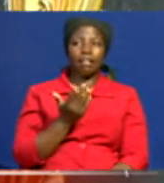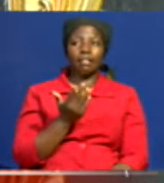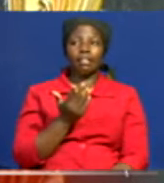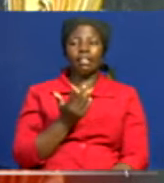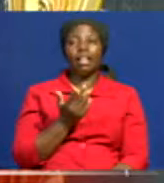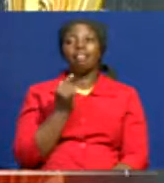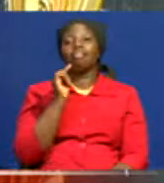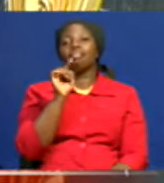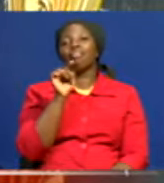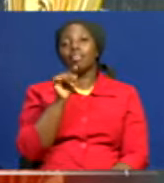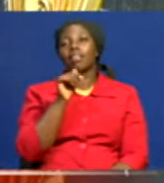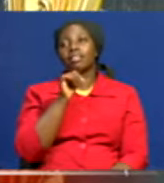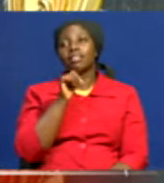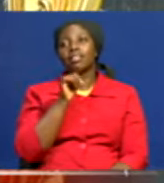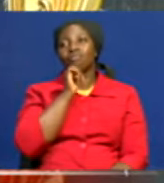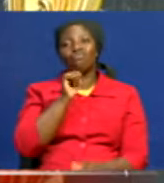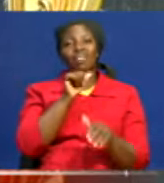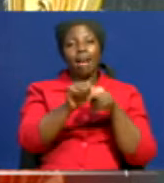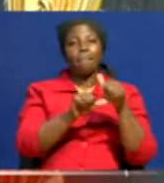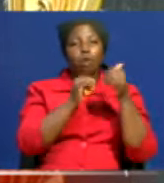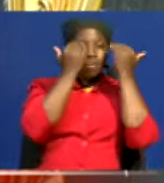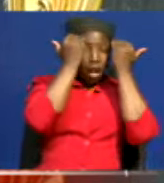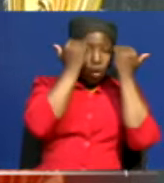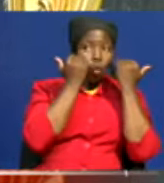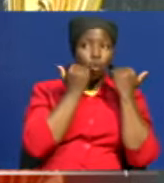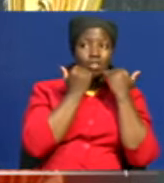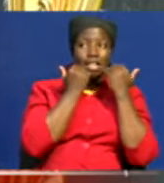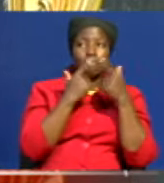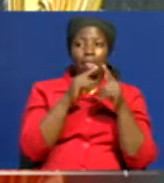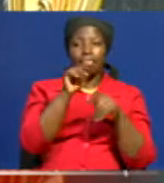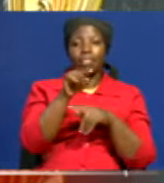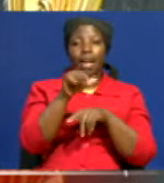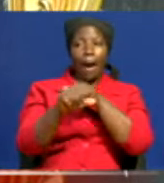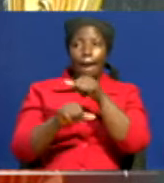But this is not about the judiciary. This is